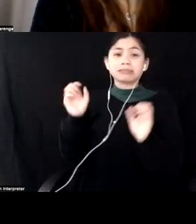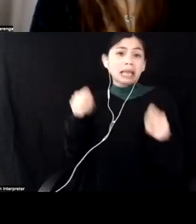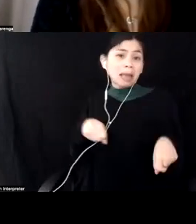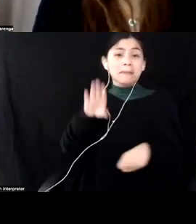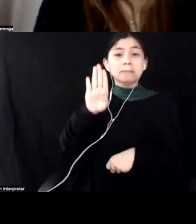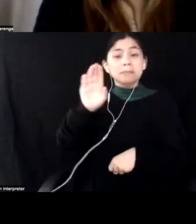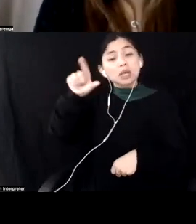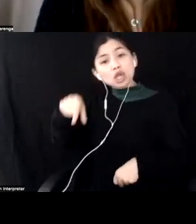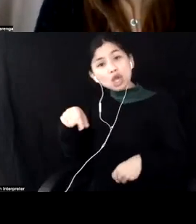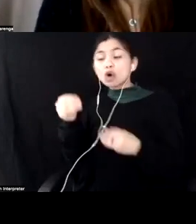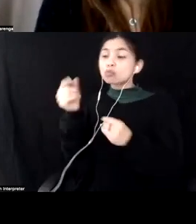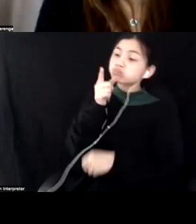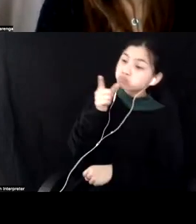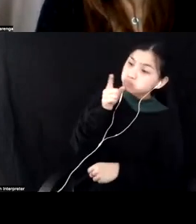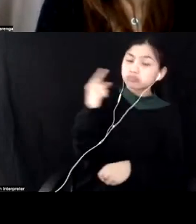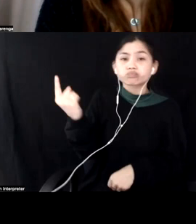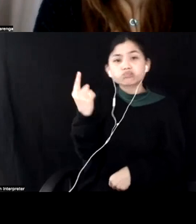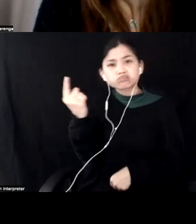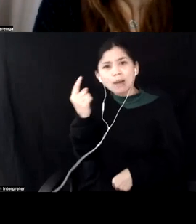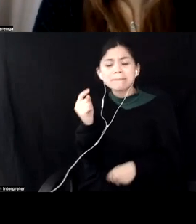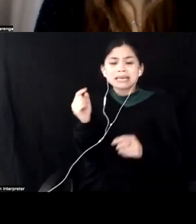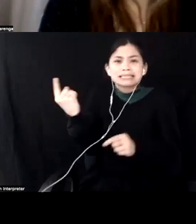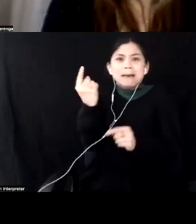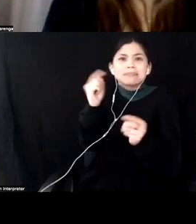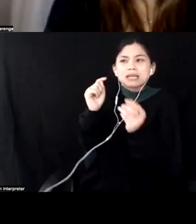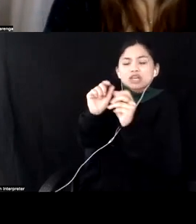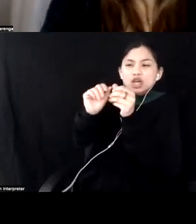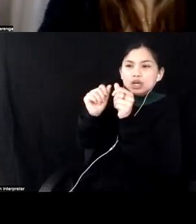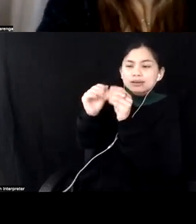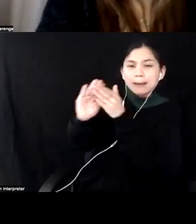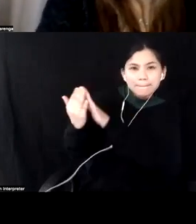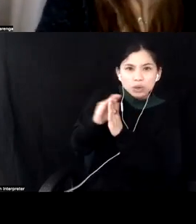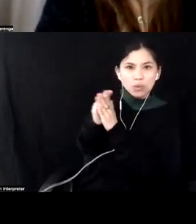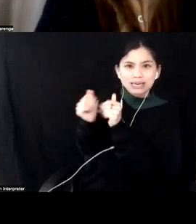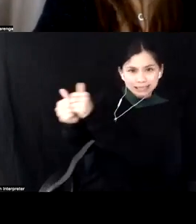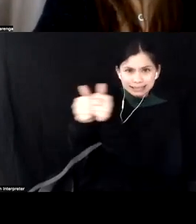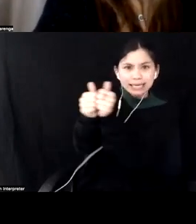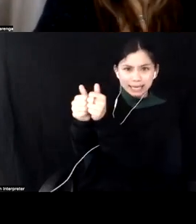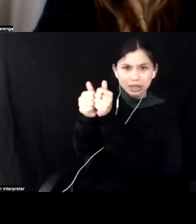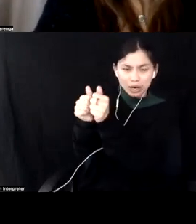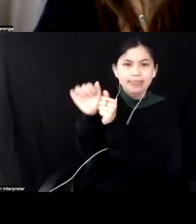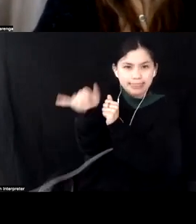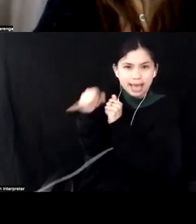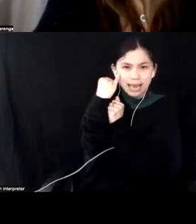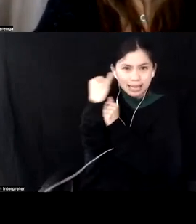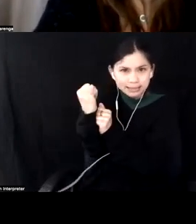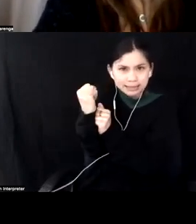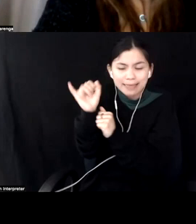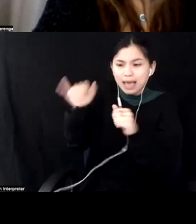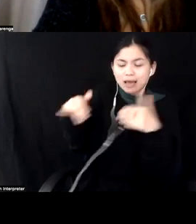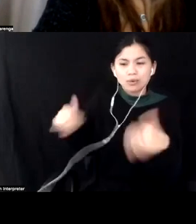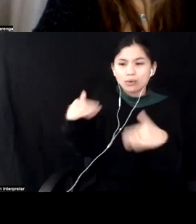barbecue. Anything that involves that community is such emotional support.